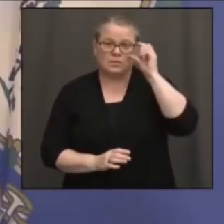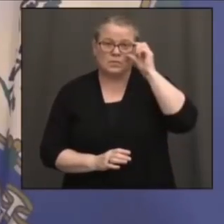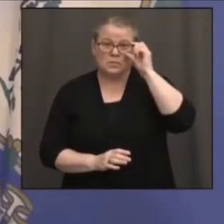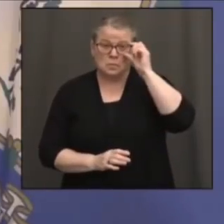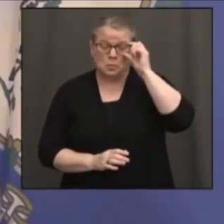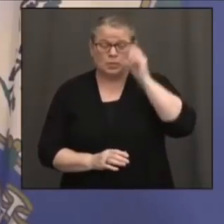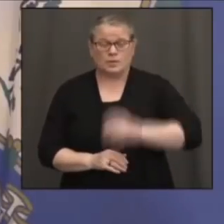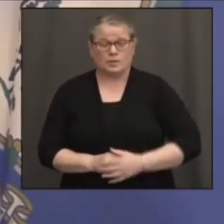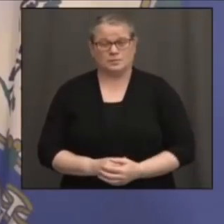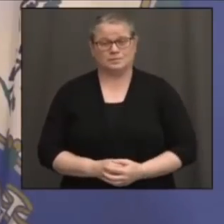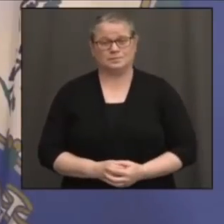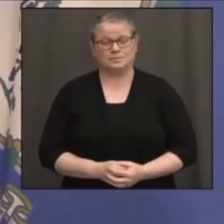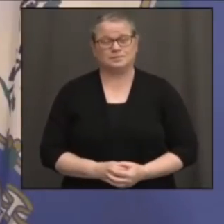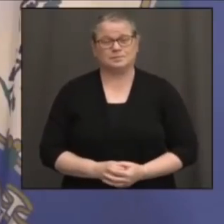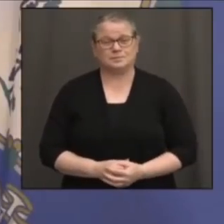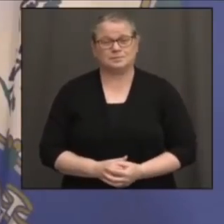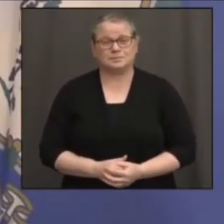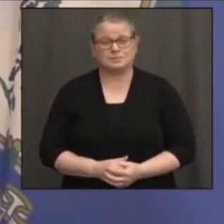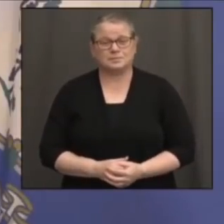Unmute. There we go.